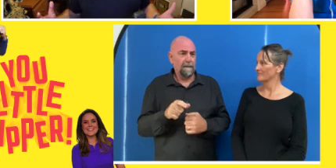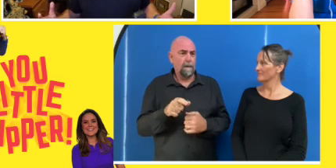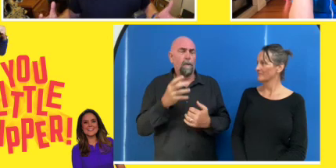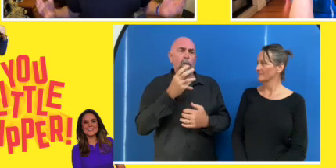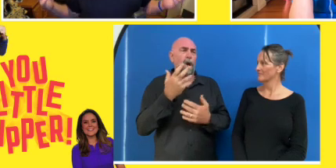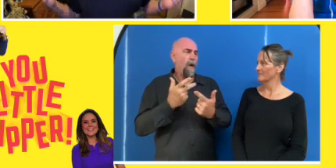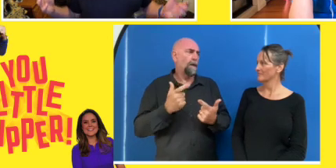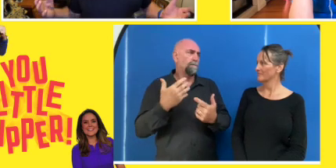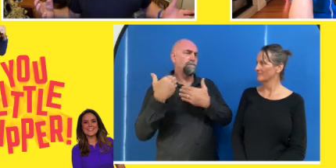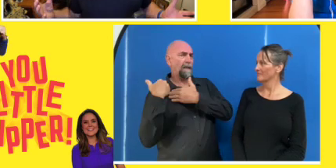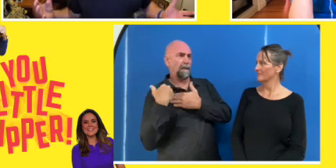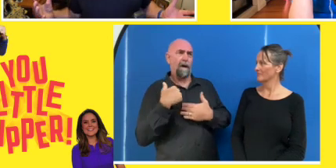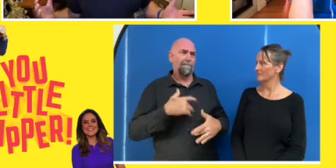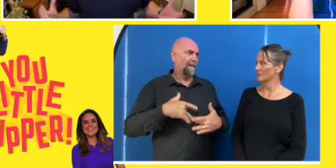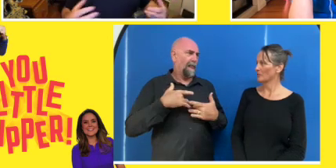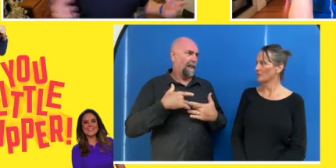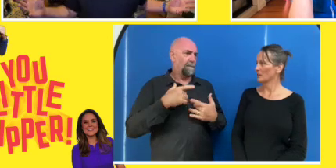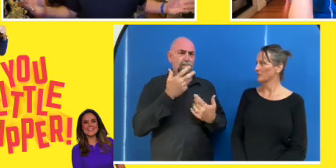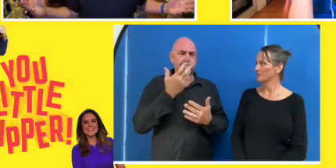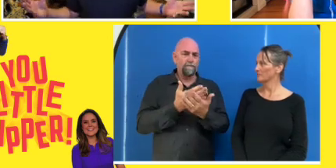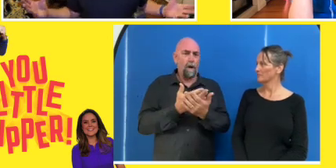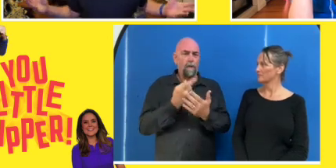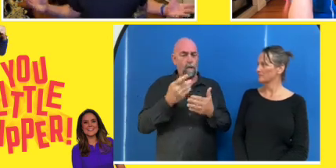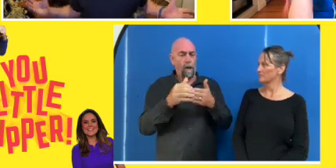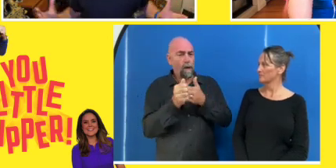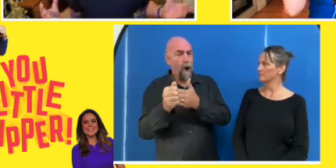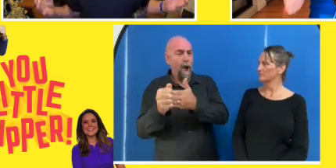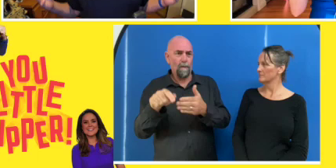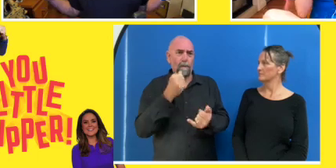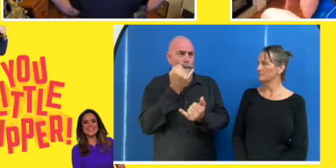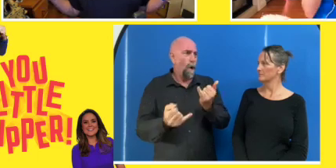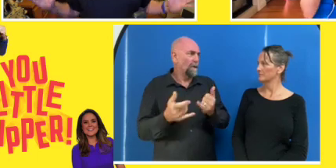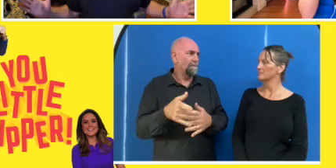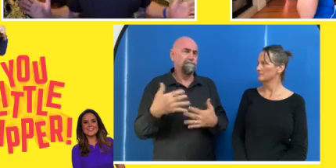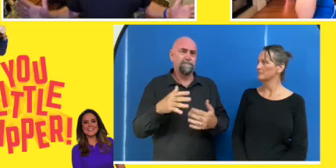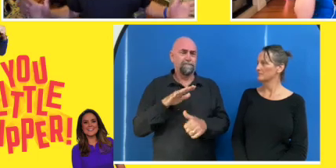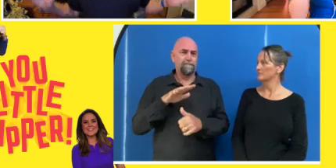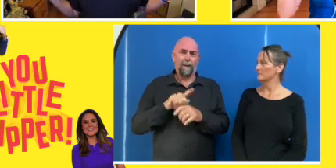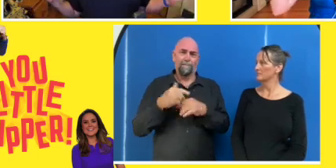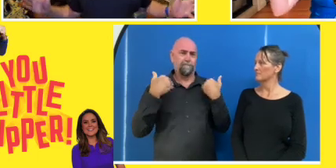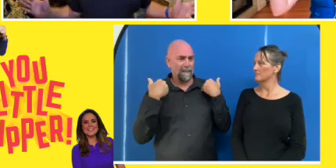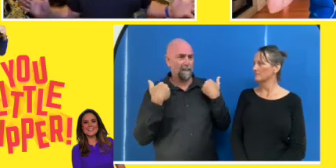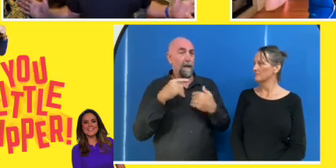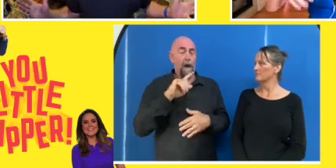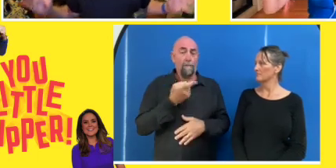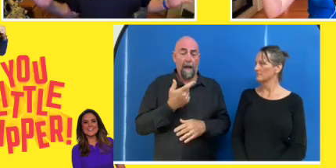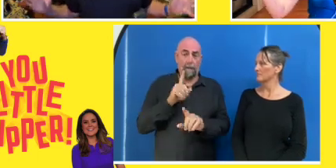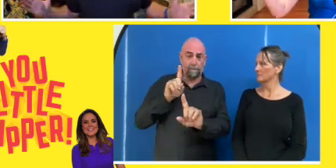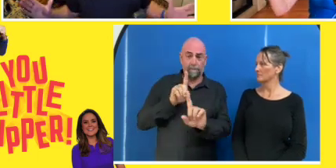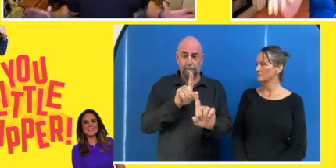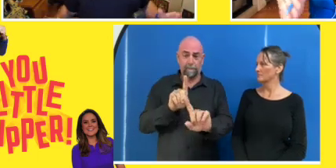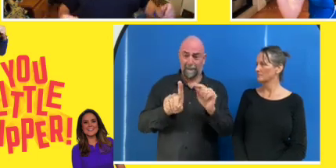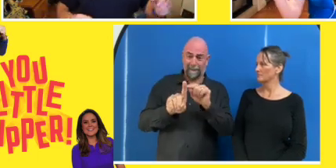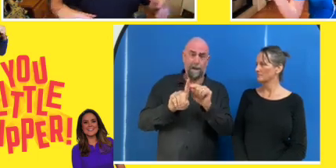I say would be way too much to handle. I Yeah. couldn't be the guide. I would Do it. have to be the athlete